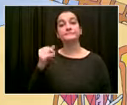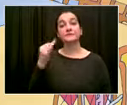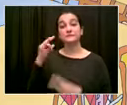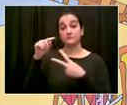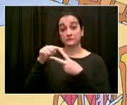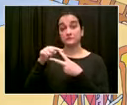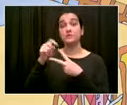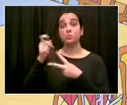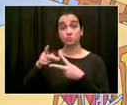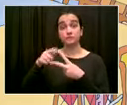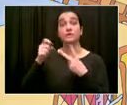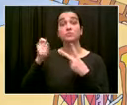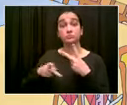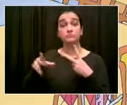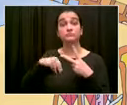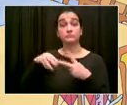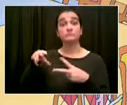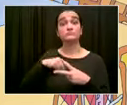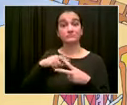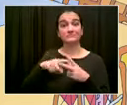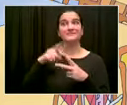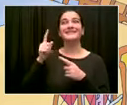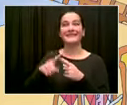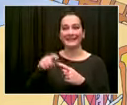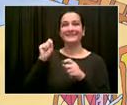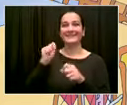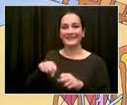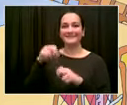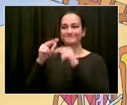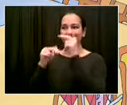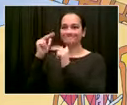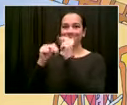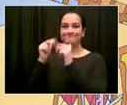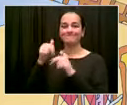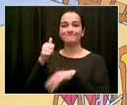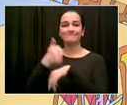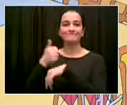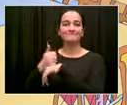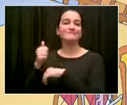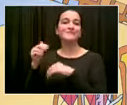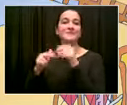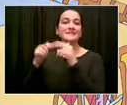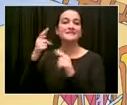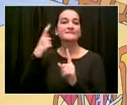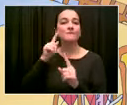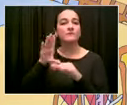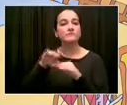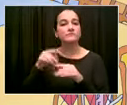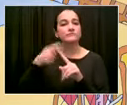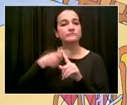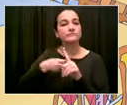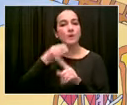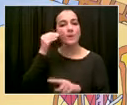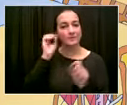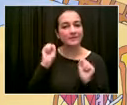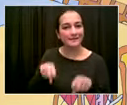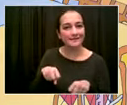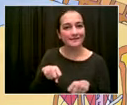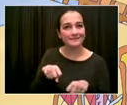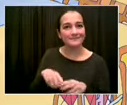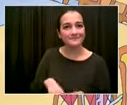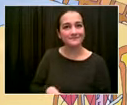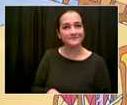single biggest we've done, 3,000 units of affordable housing. Soho, NoHo, creating affordable